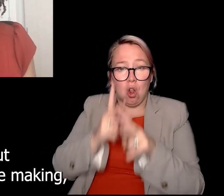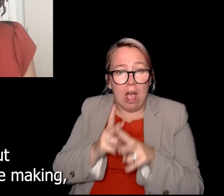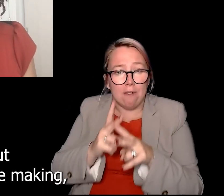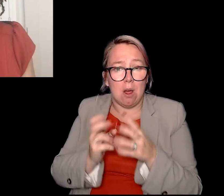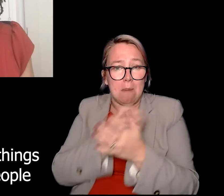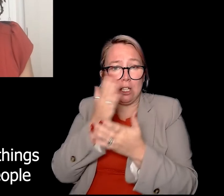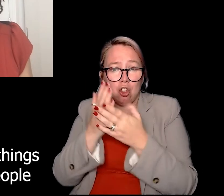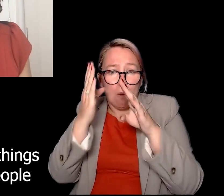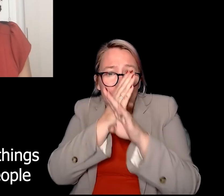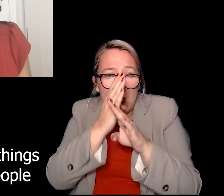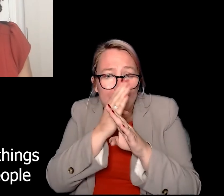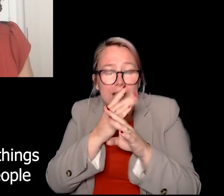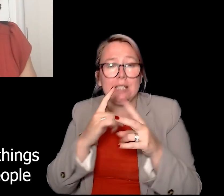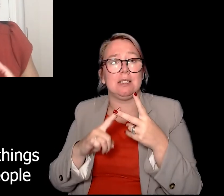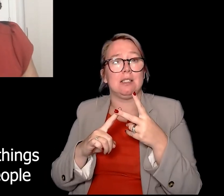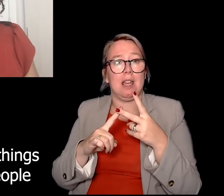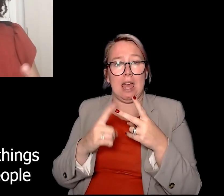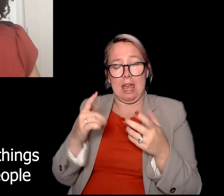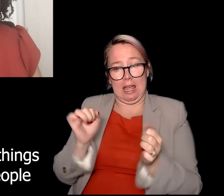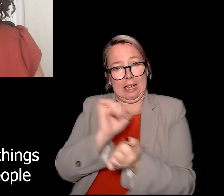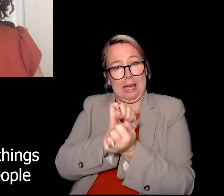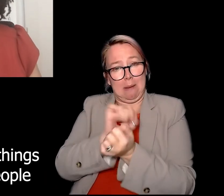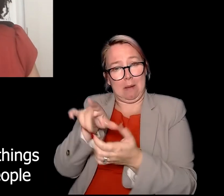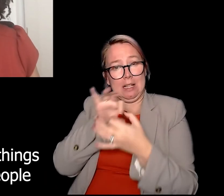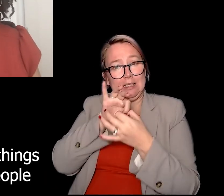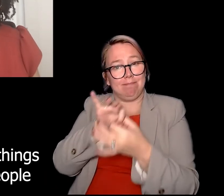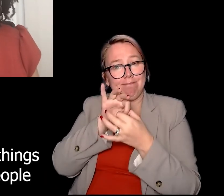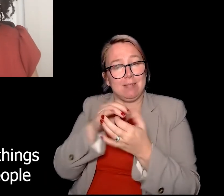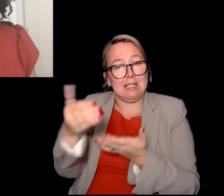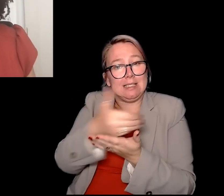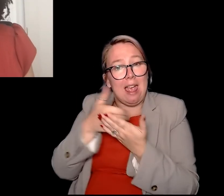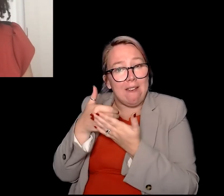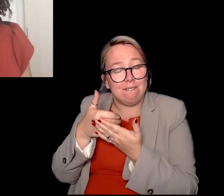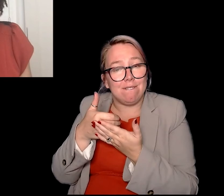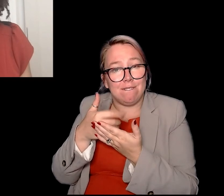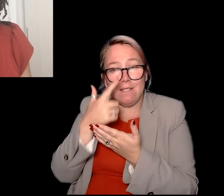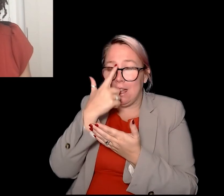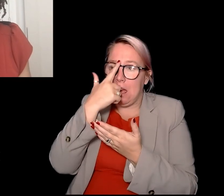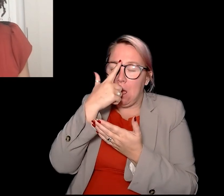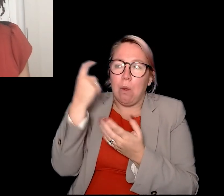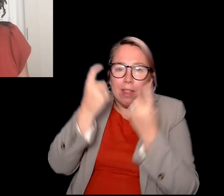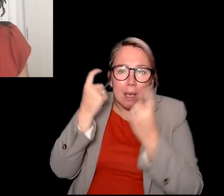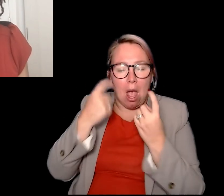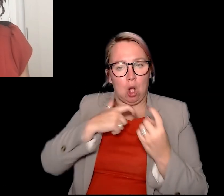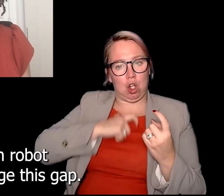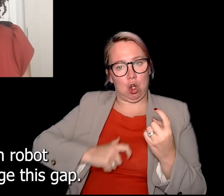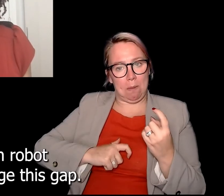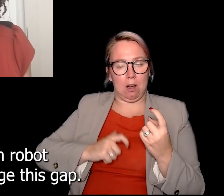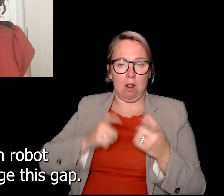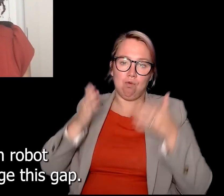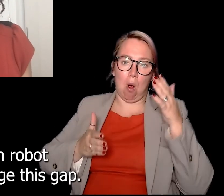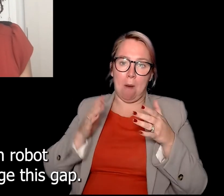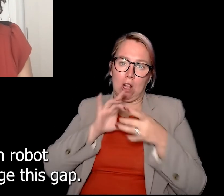decisions that we're making, how we're trying to keep things both private and keep people safe as they interact with these devices, right? We